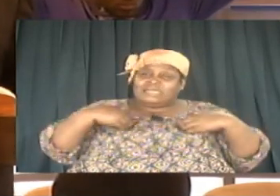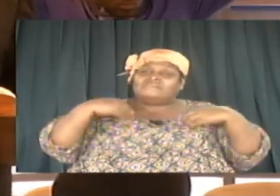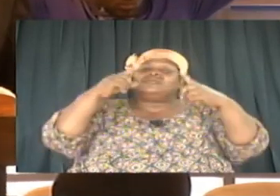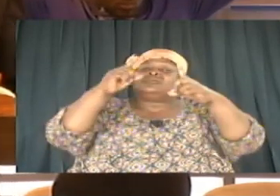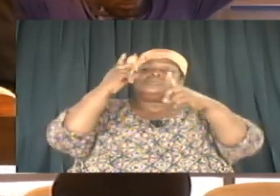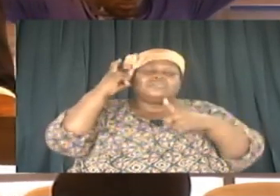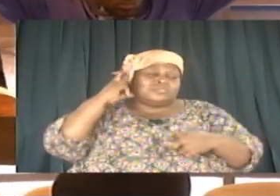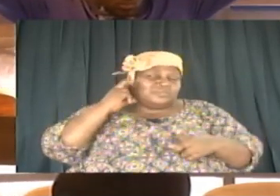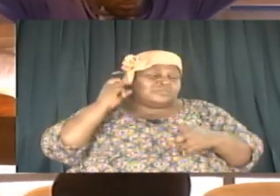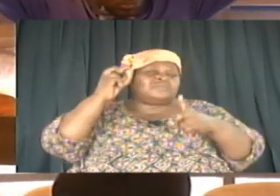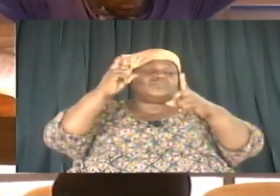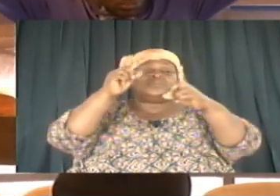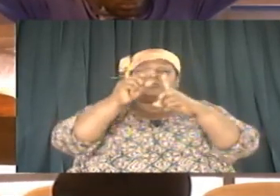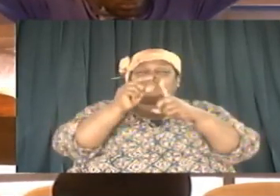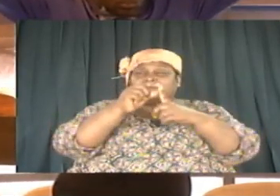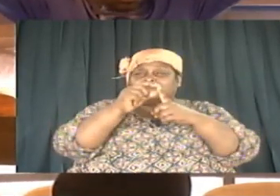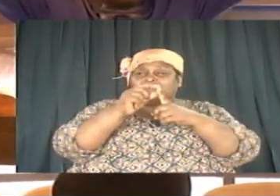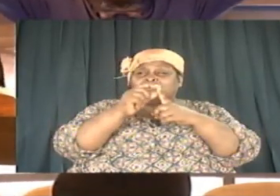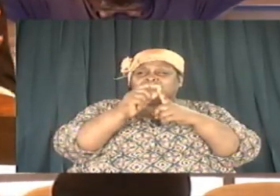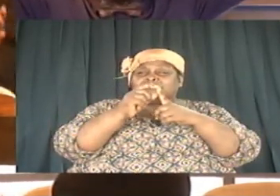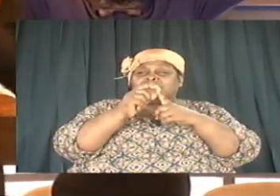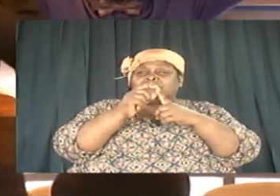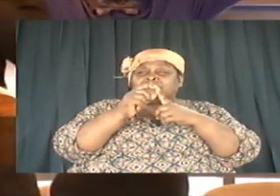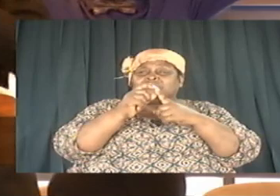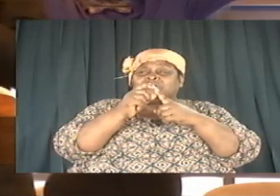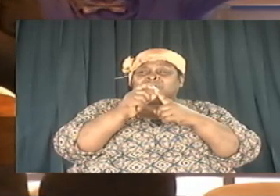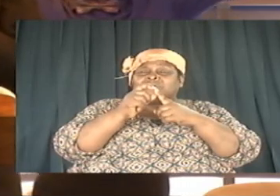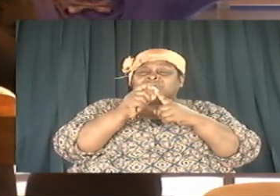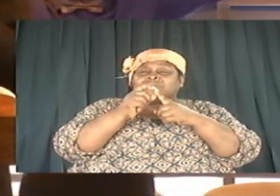word, having been